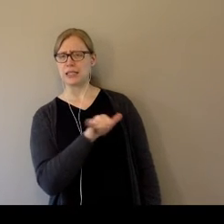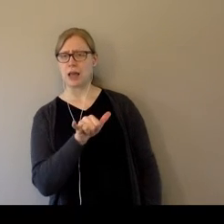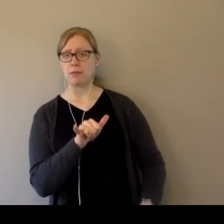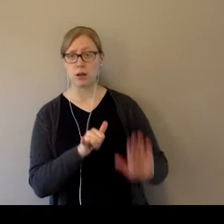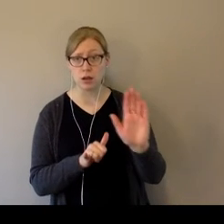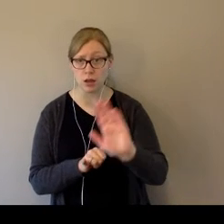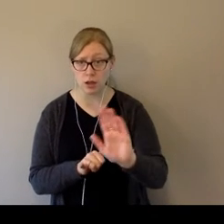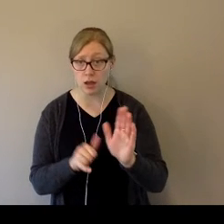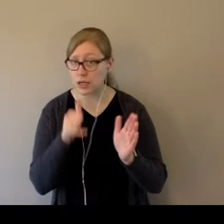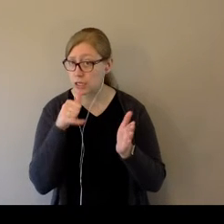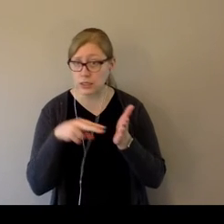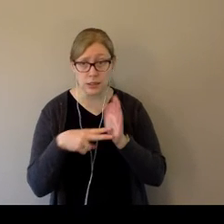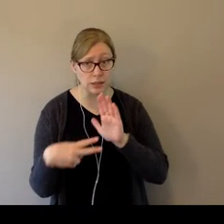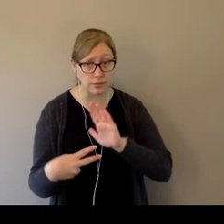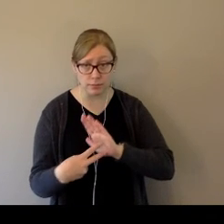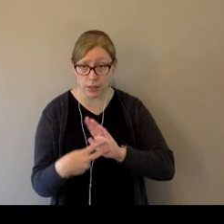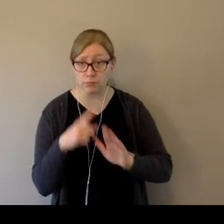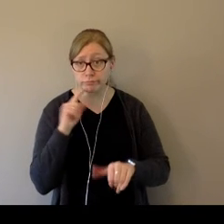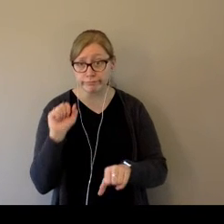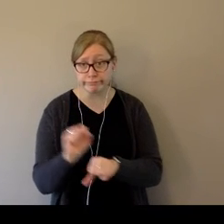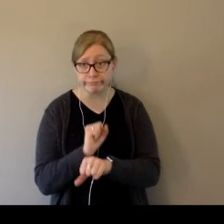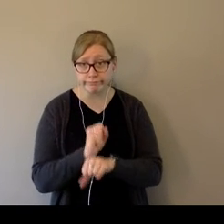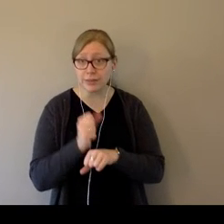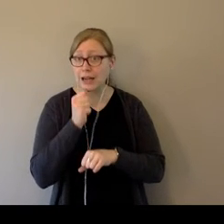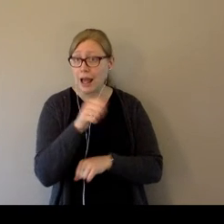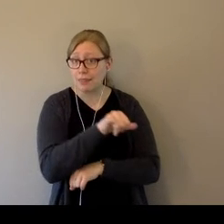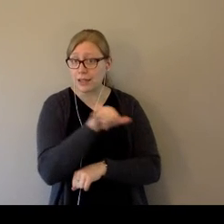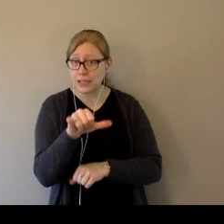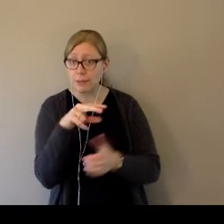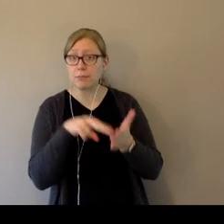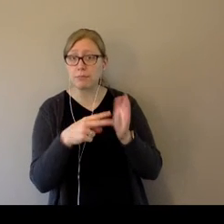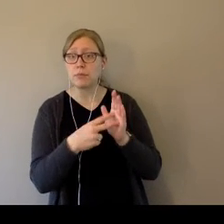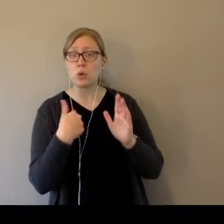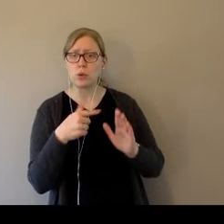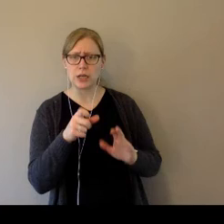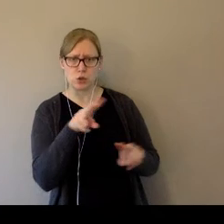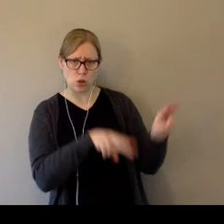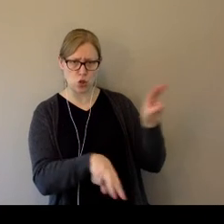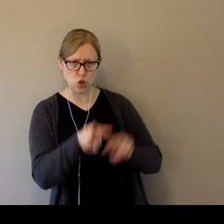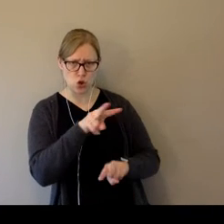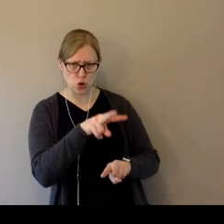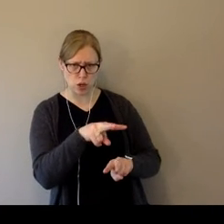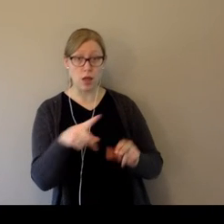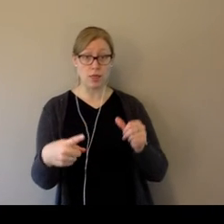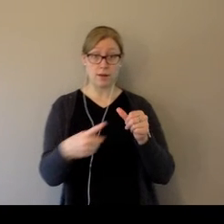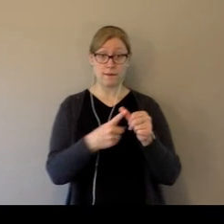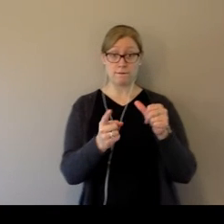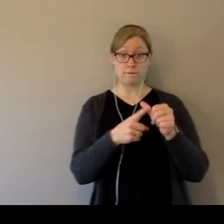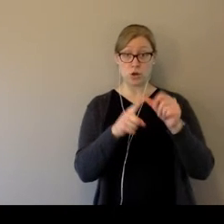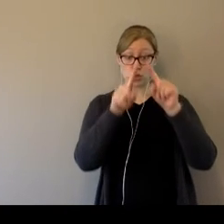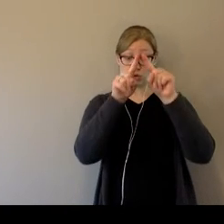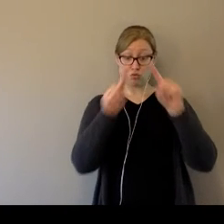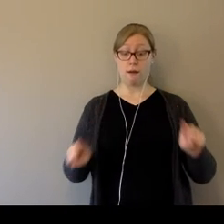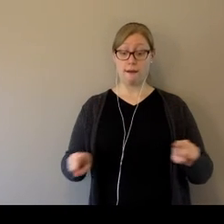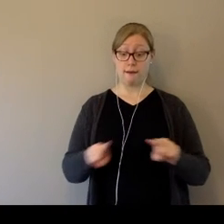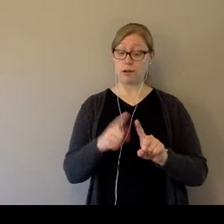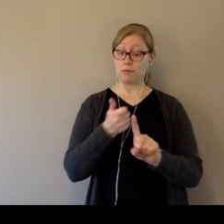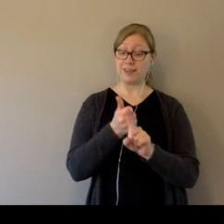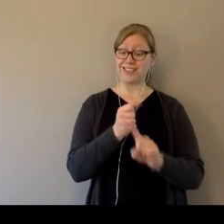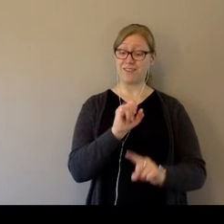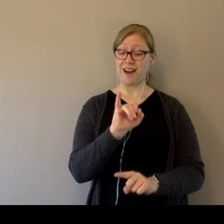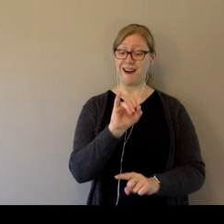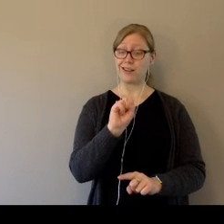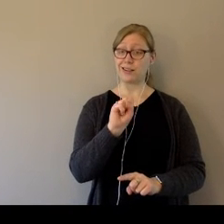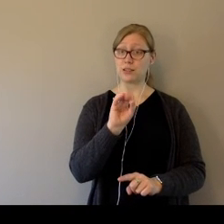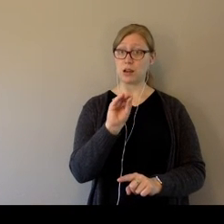to check this out. So one of the things I notice is the first triangle here is an isosceles triangle. It's got two sides that are 10 and